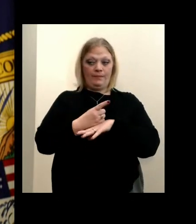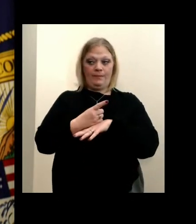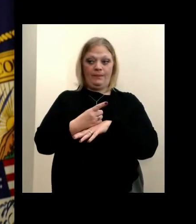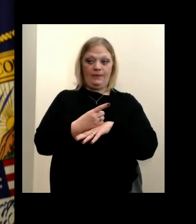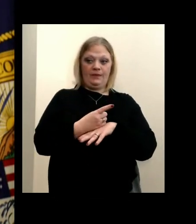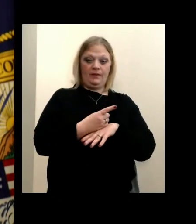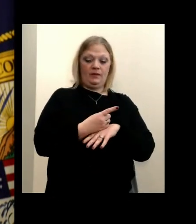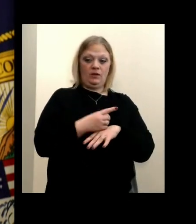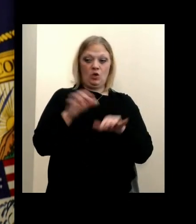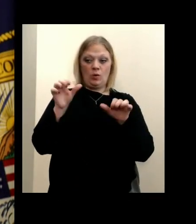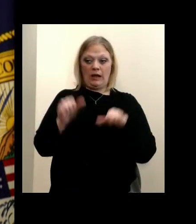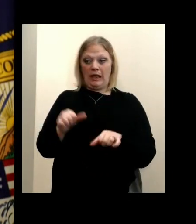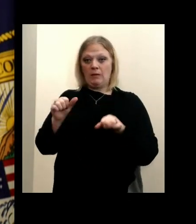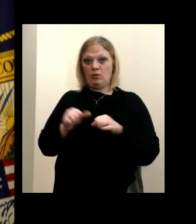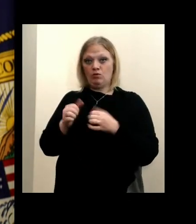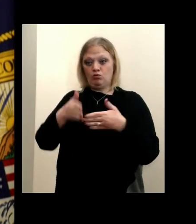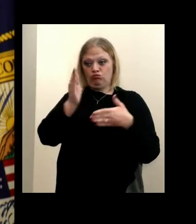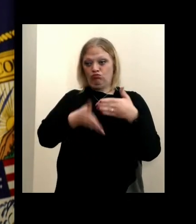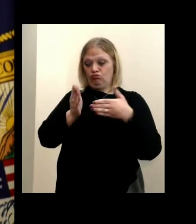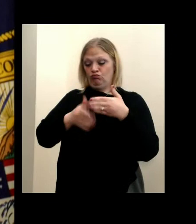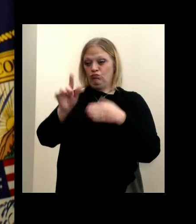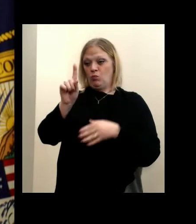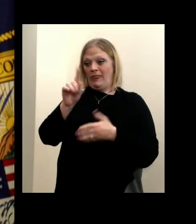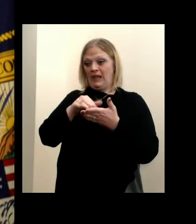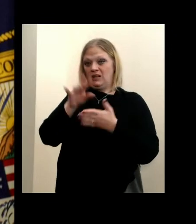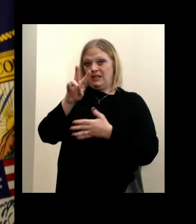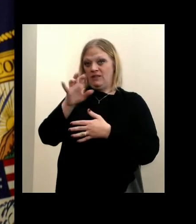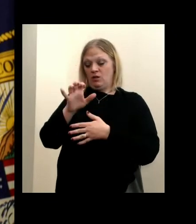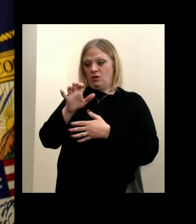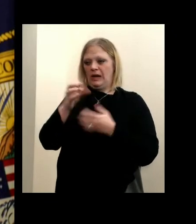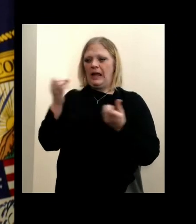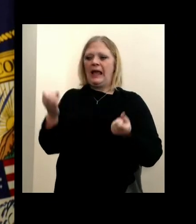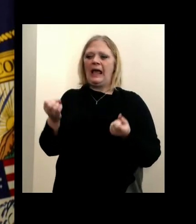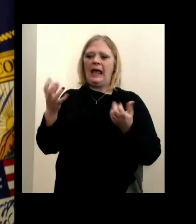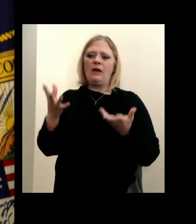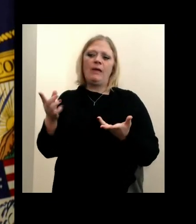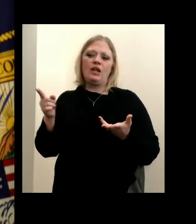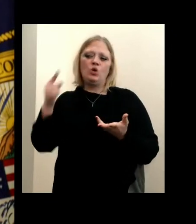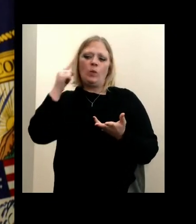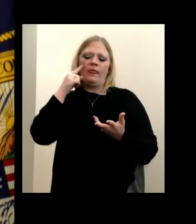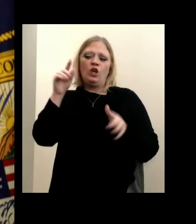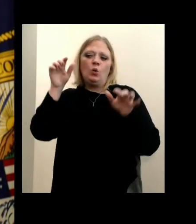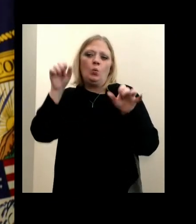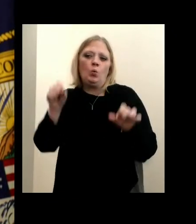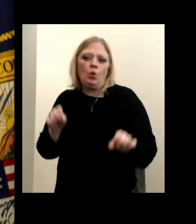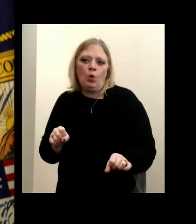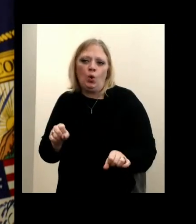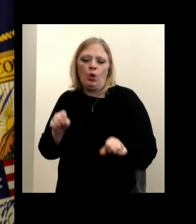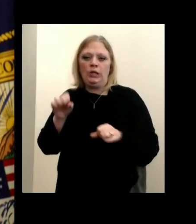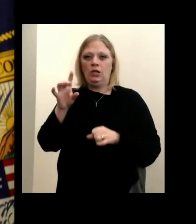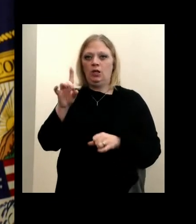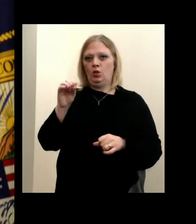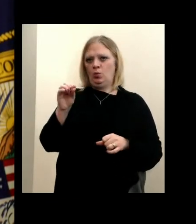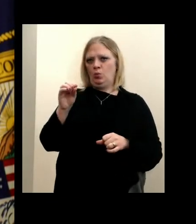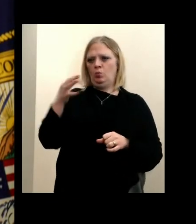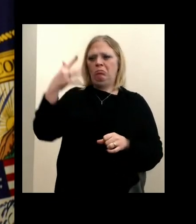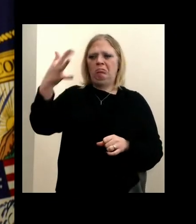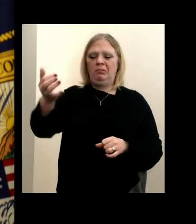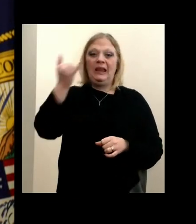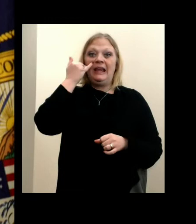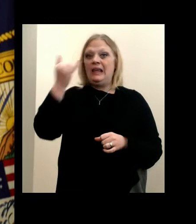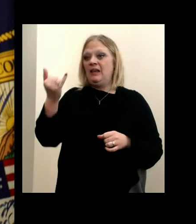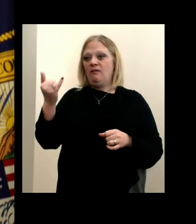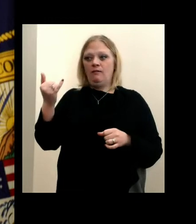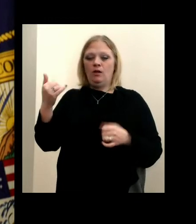1,700 vaccines. How many vaccines do you think Erie County could do in a day if they pretty much had as many vaccines